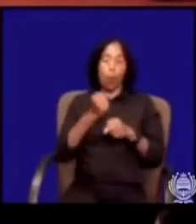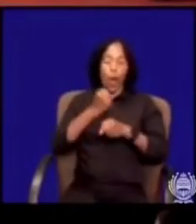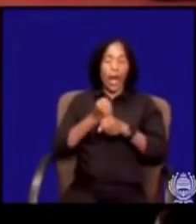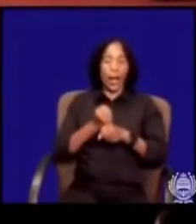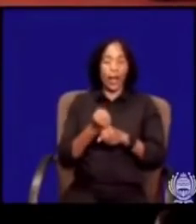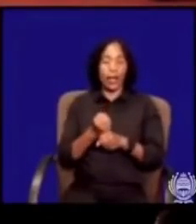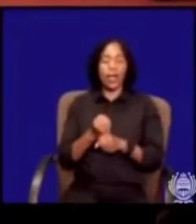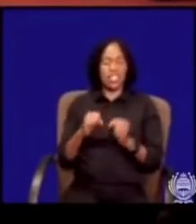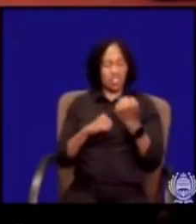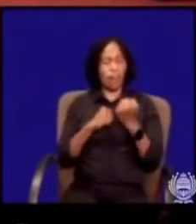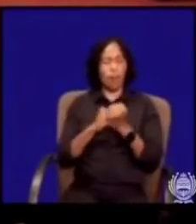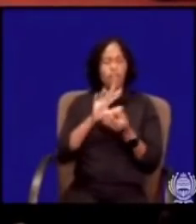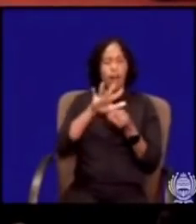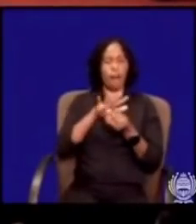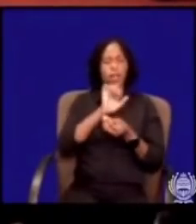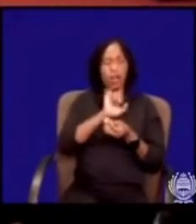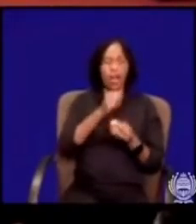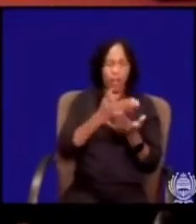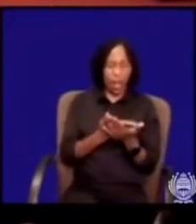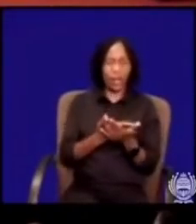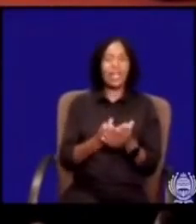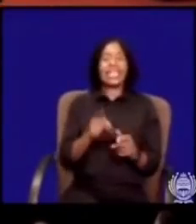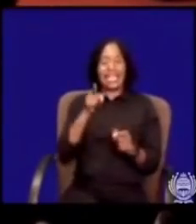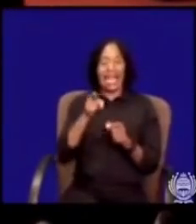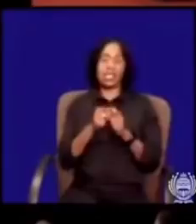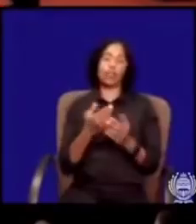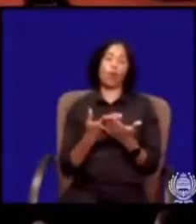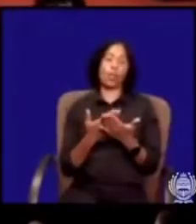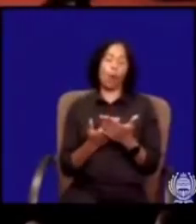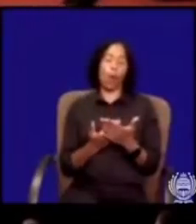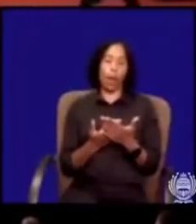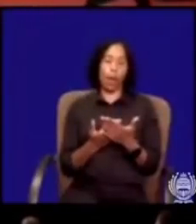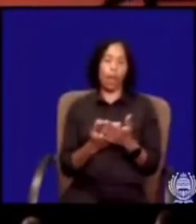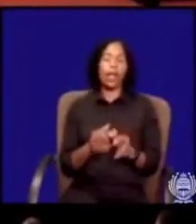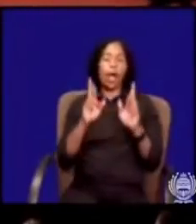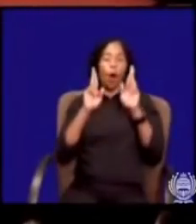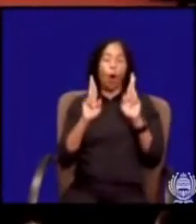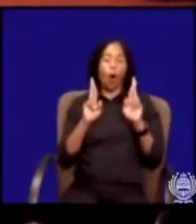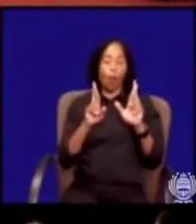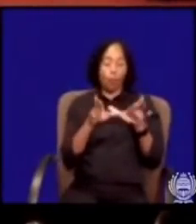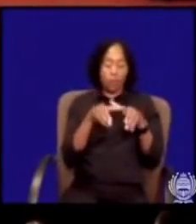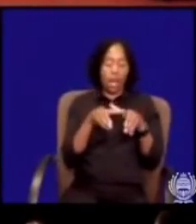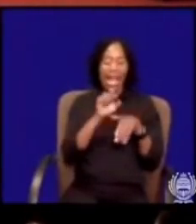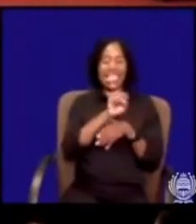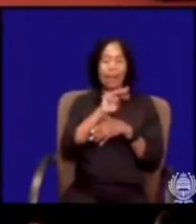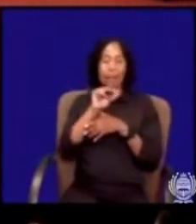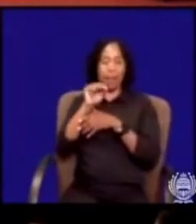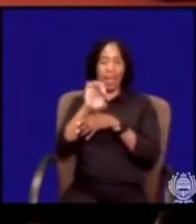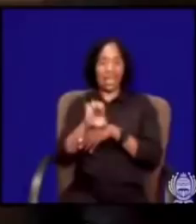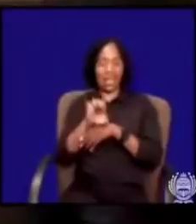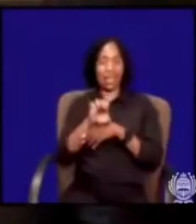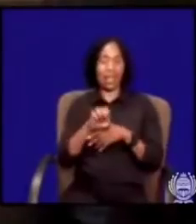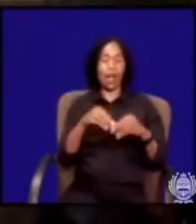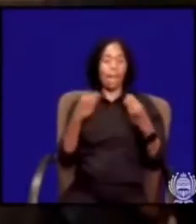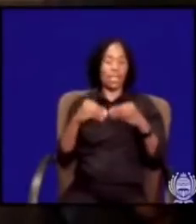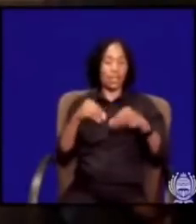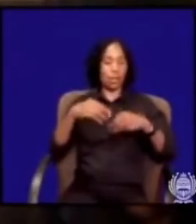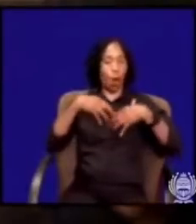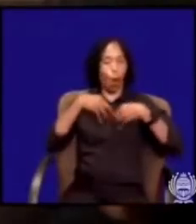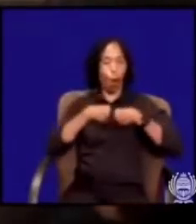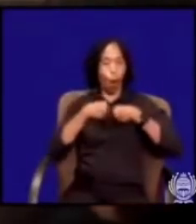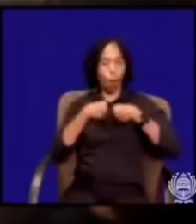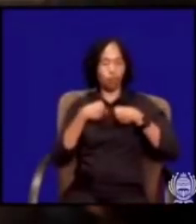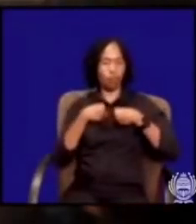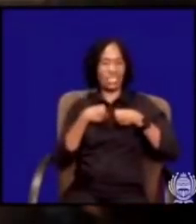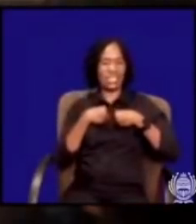support their families is possible. It's the hope that a small-scale entrepreneur who wants to grow their business will not be